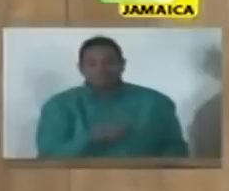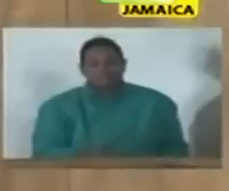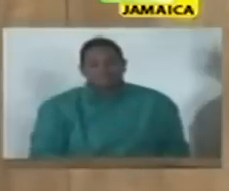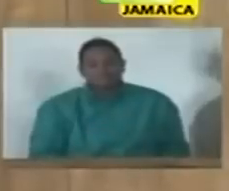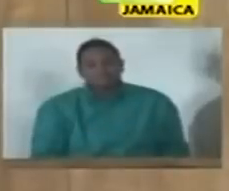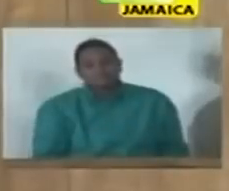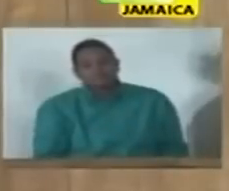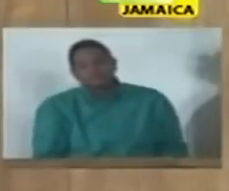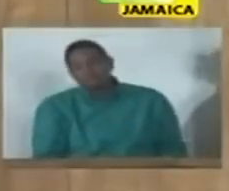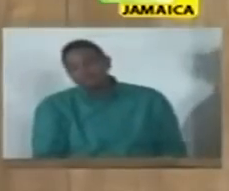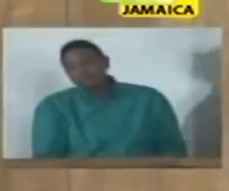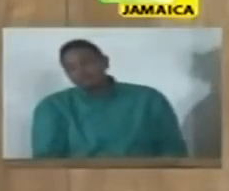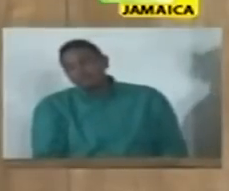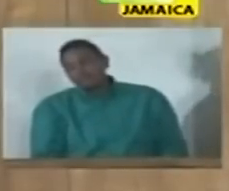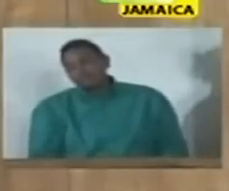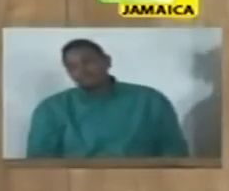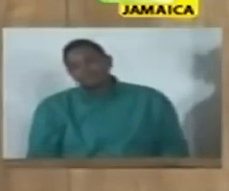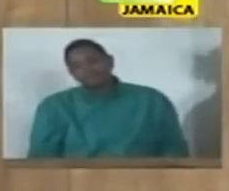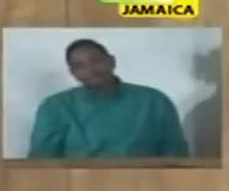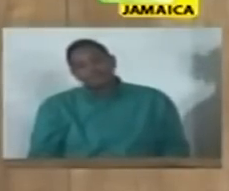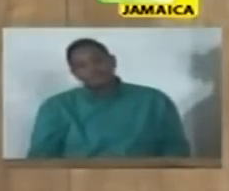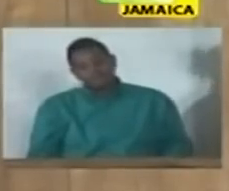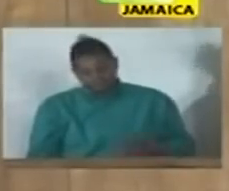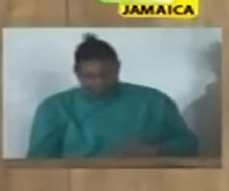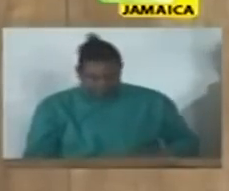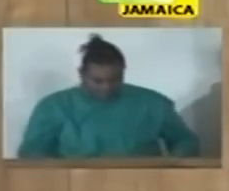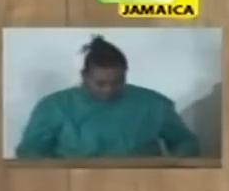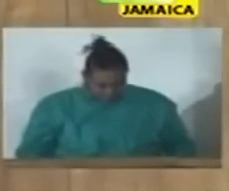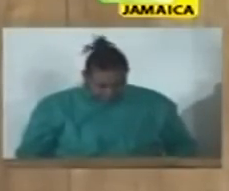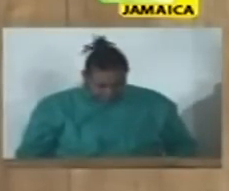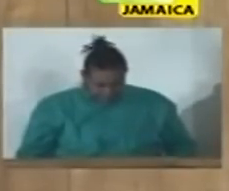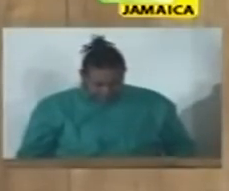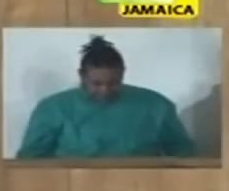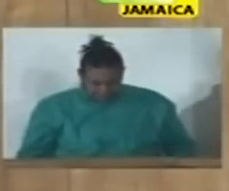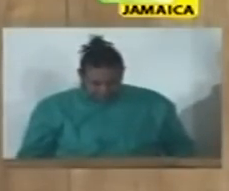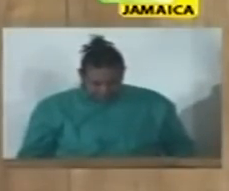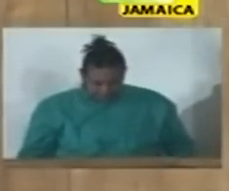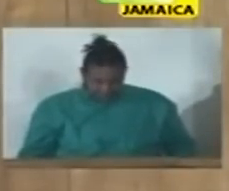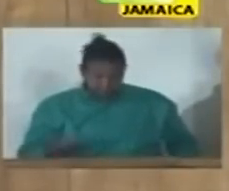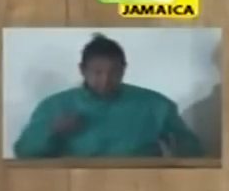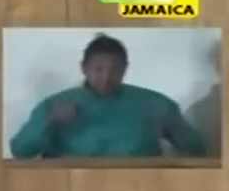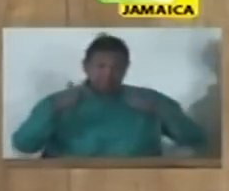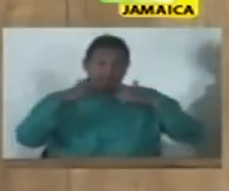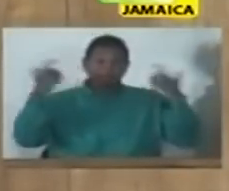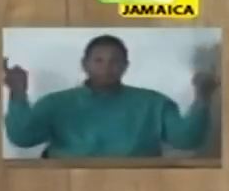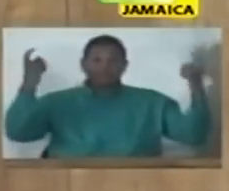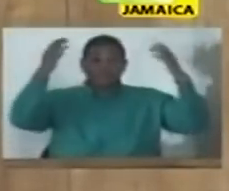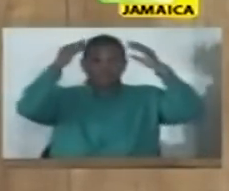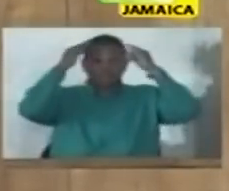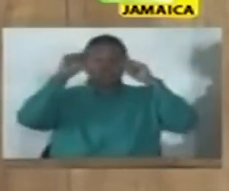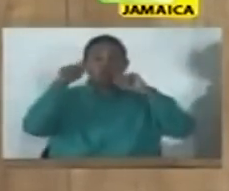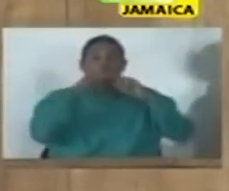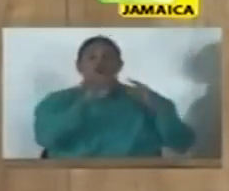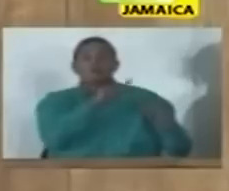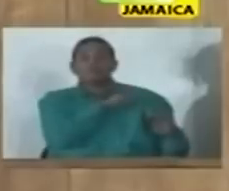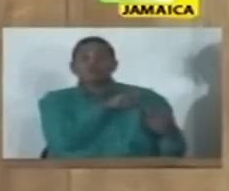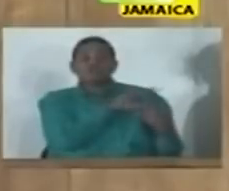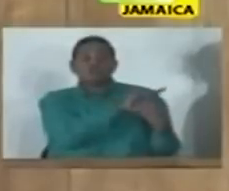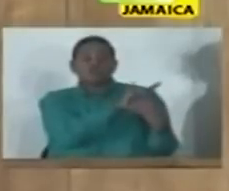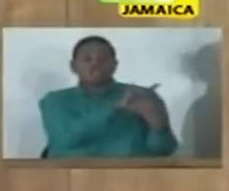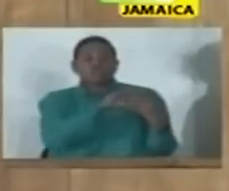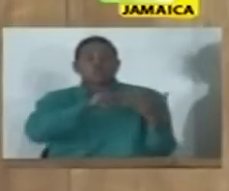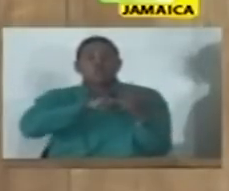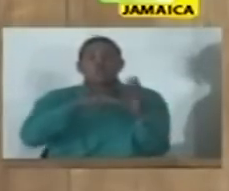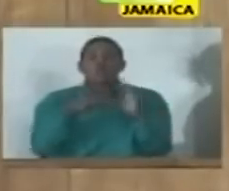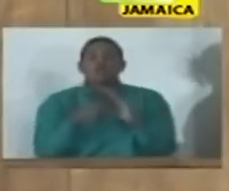So, Mr. President, I have a big concern about this personal relationship and what